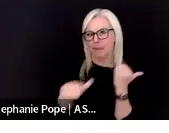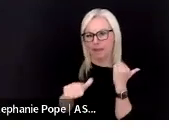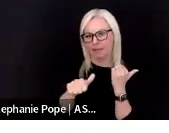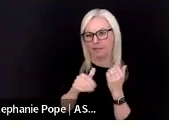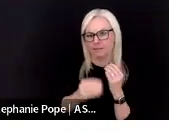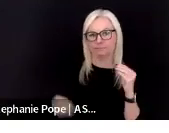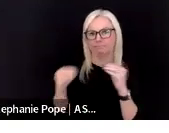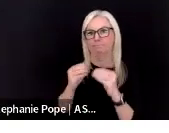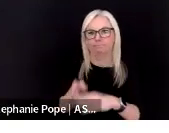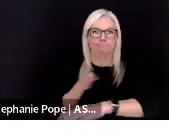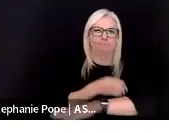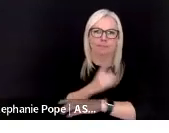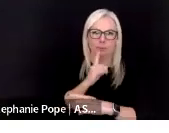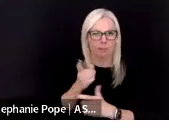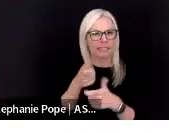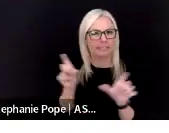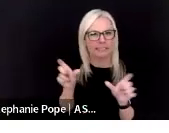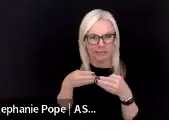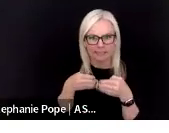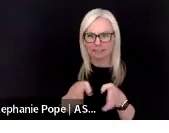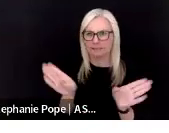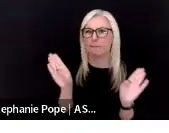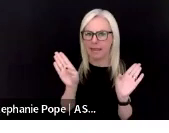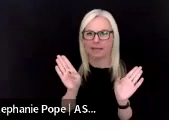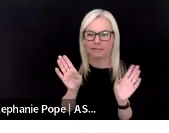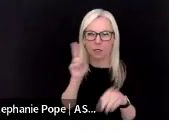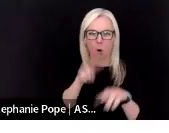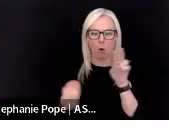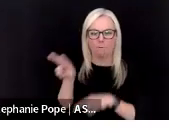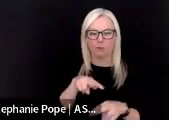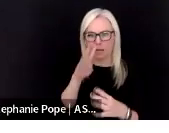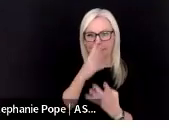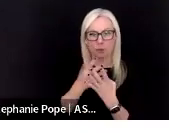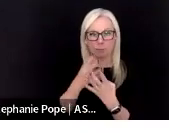really significantly expanded the Justice Center's oversight into prison settings.